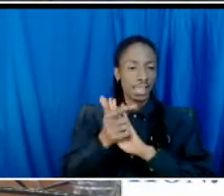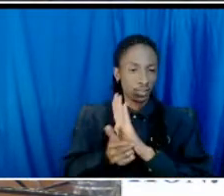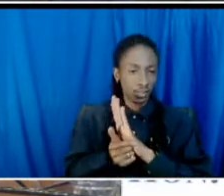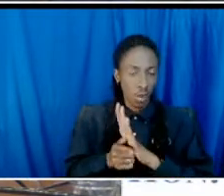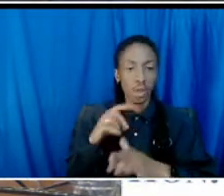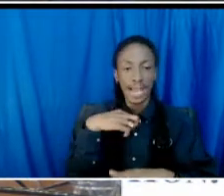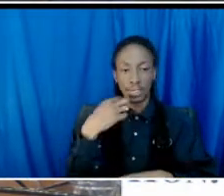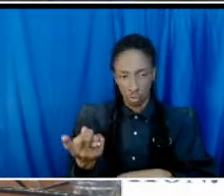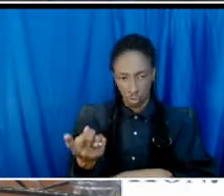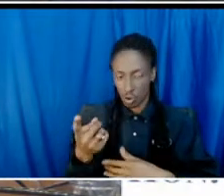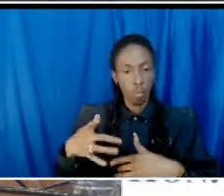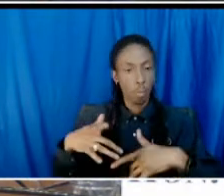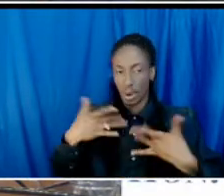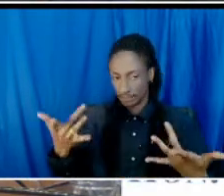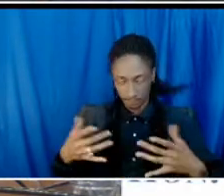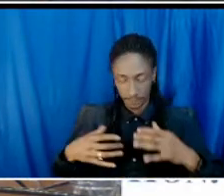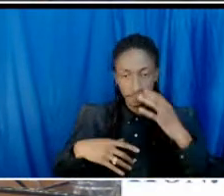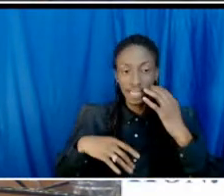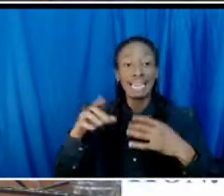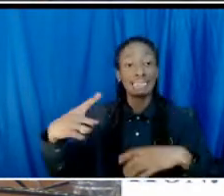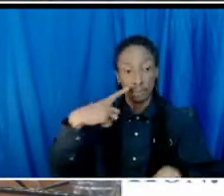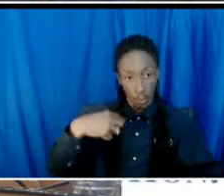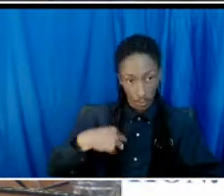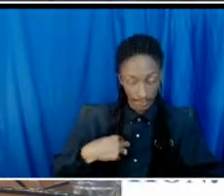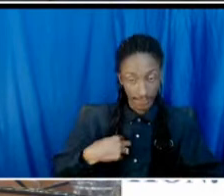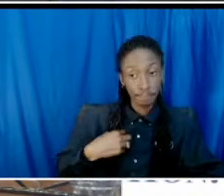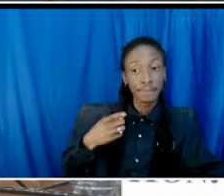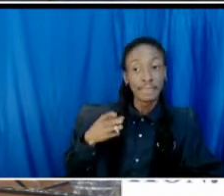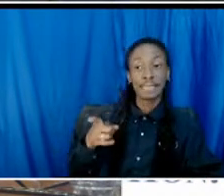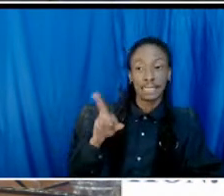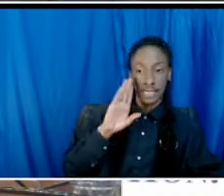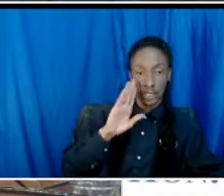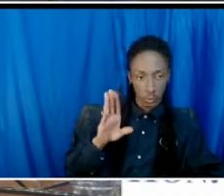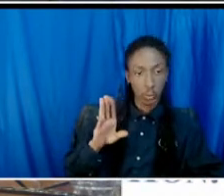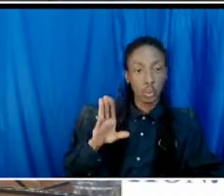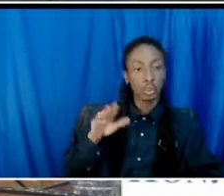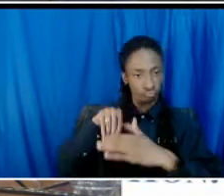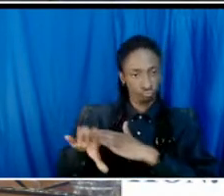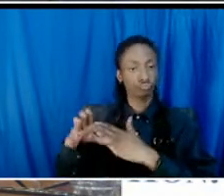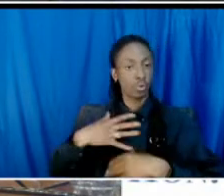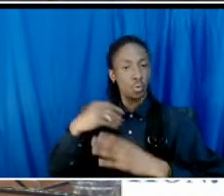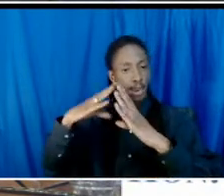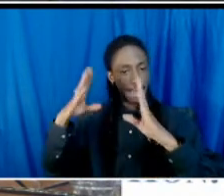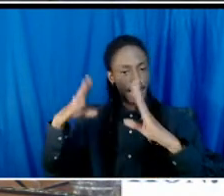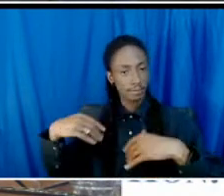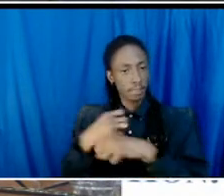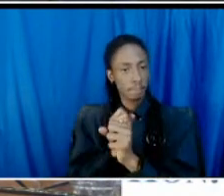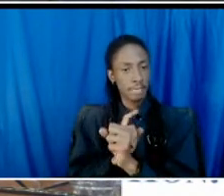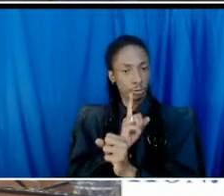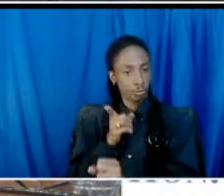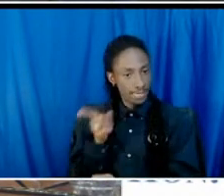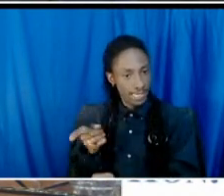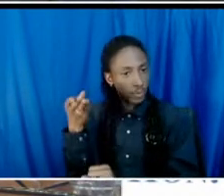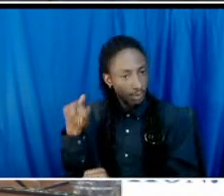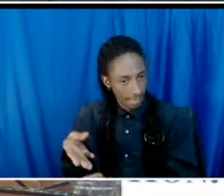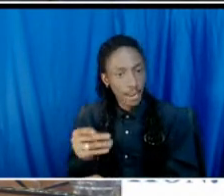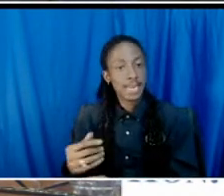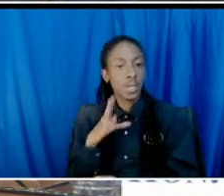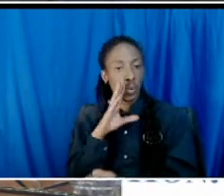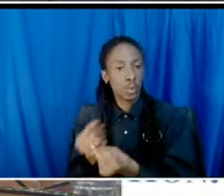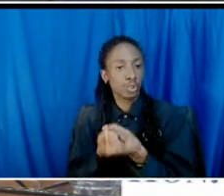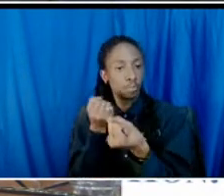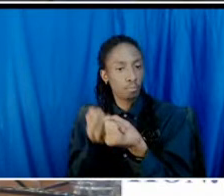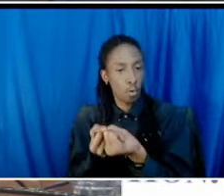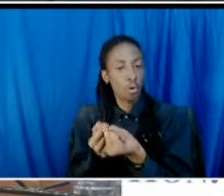what was going on, and he said he would go into the White House to make sure he was at the meeting and he would be supporting the Justice